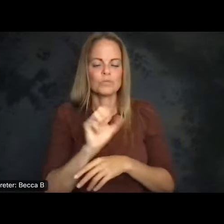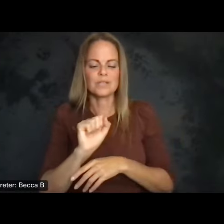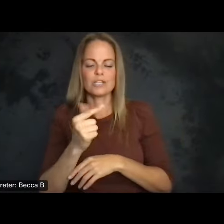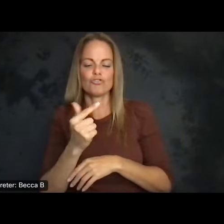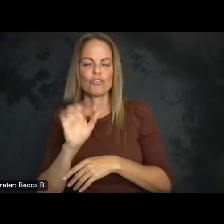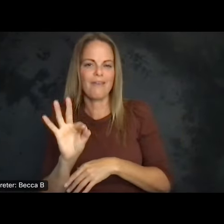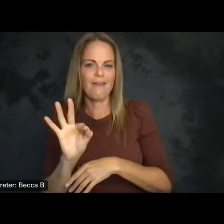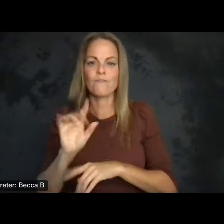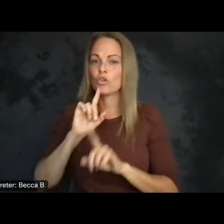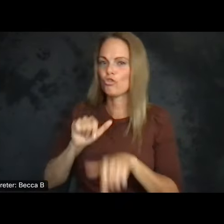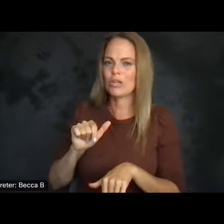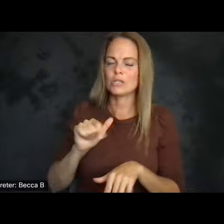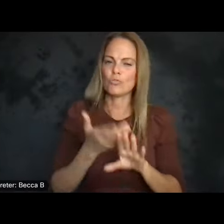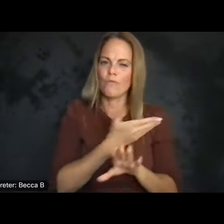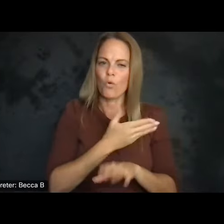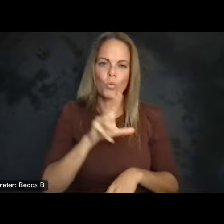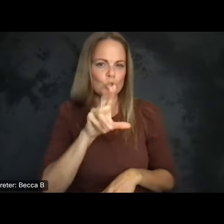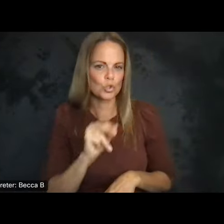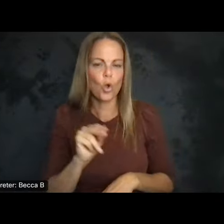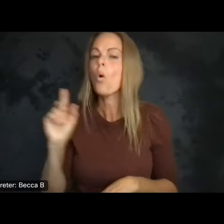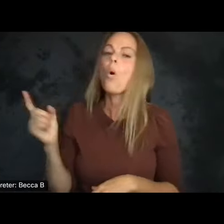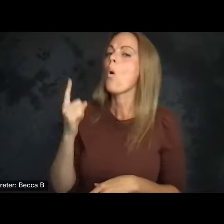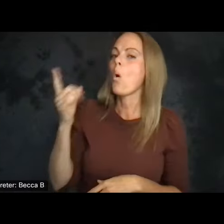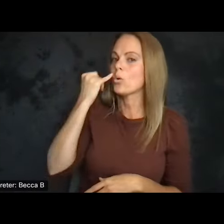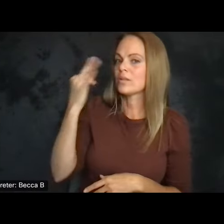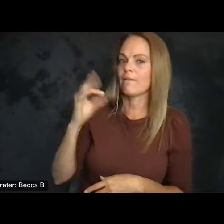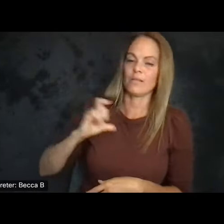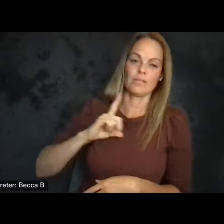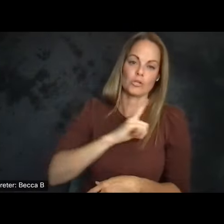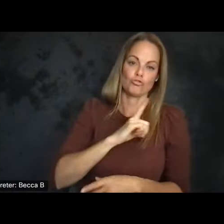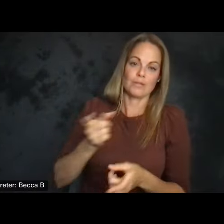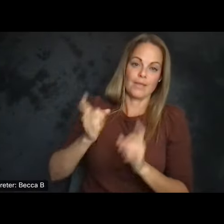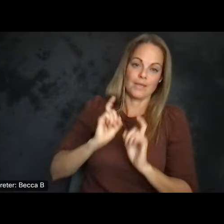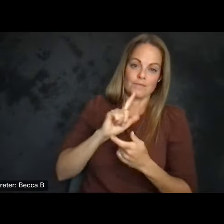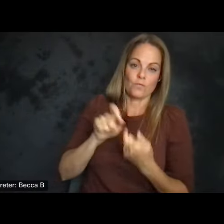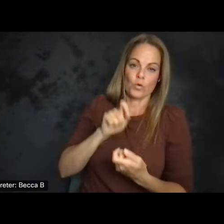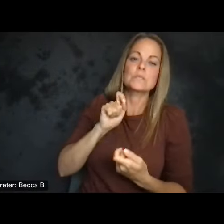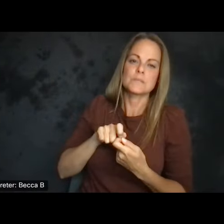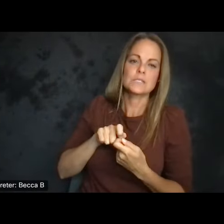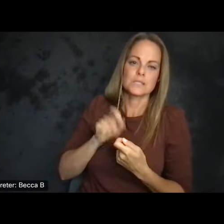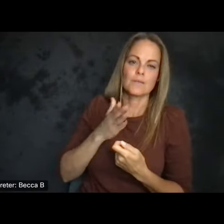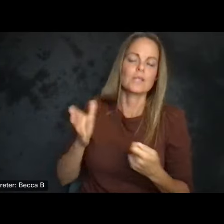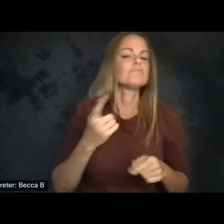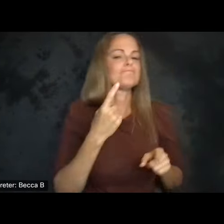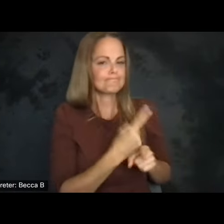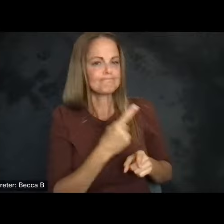earlier was no, we do not. Only if the legislature gives it to us for a specific. Correct.